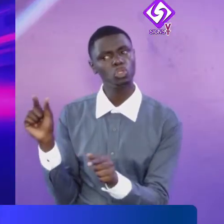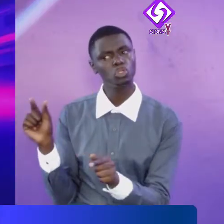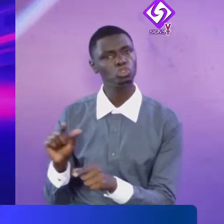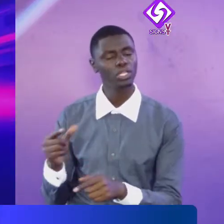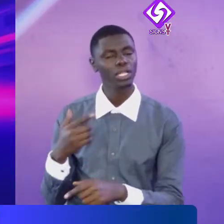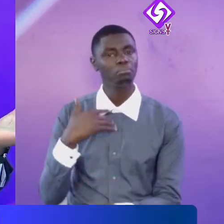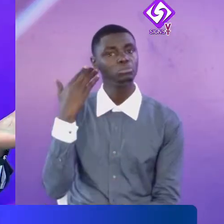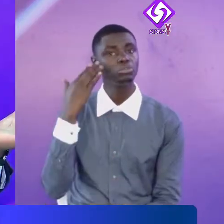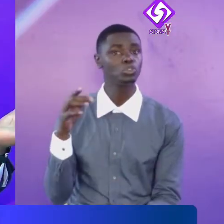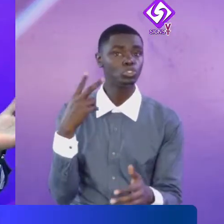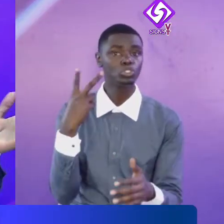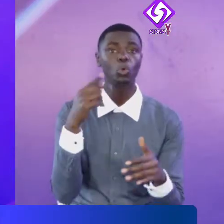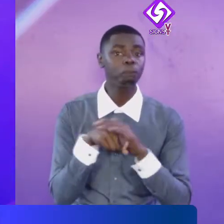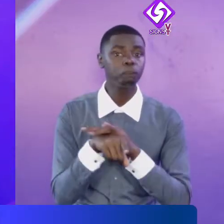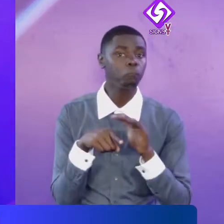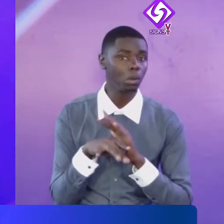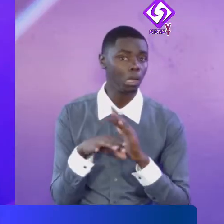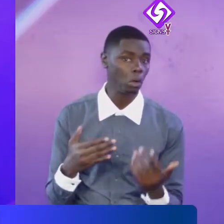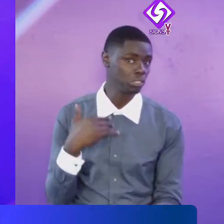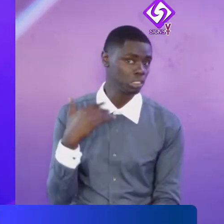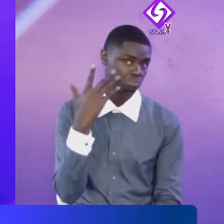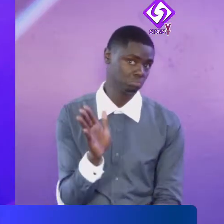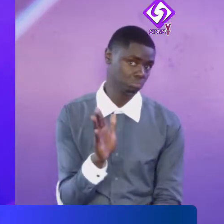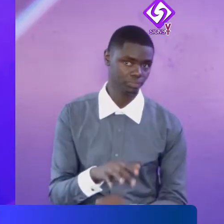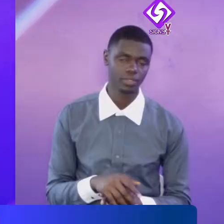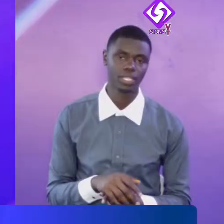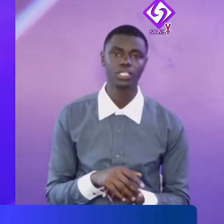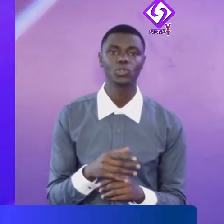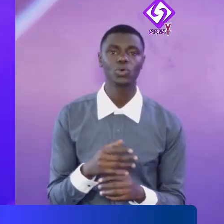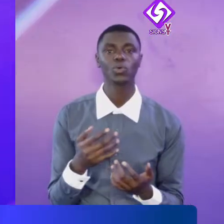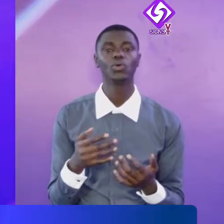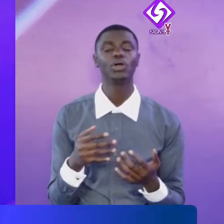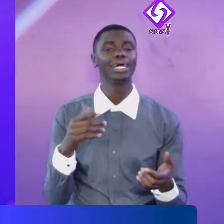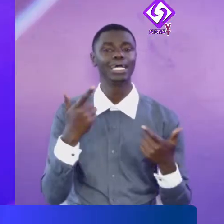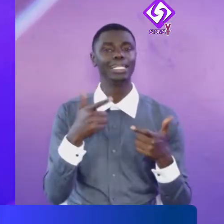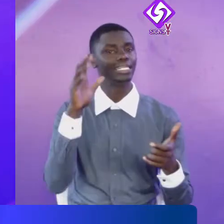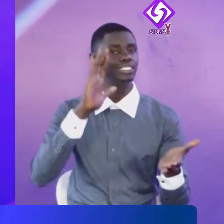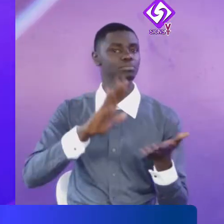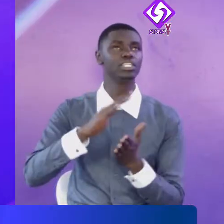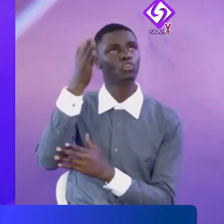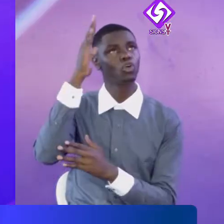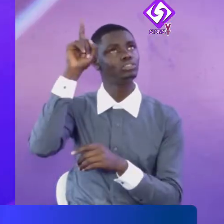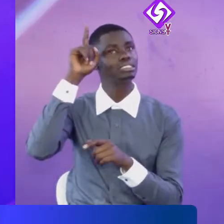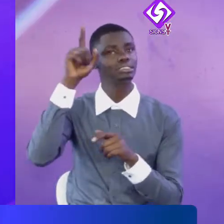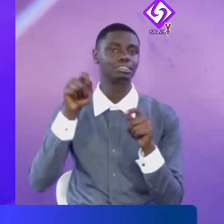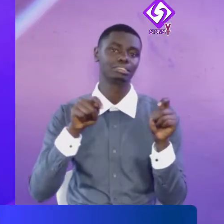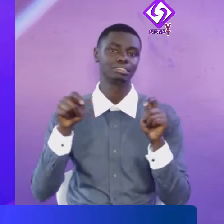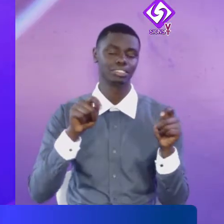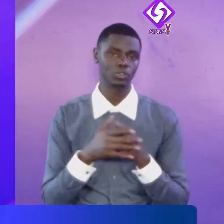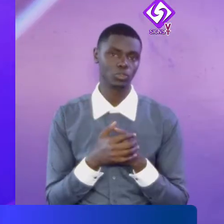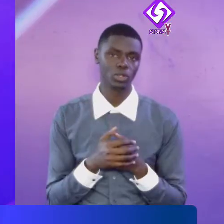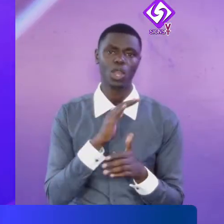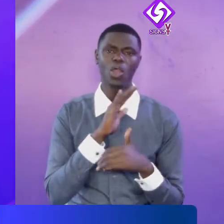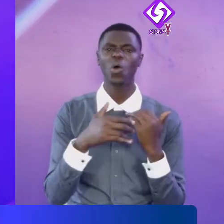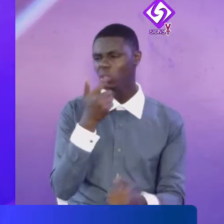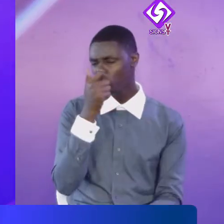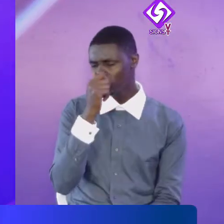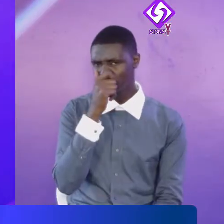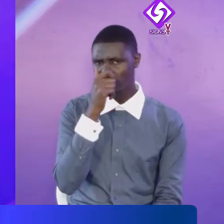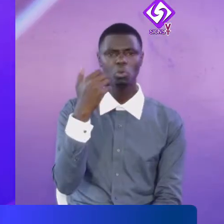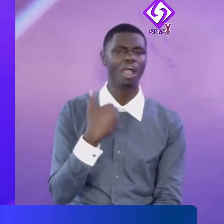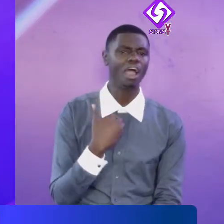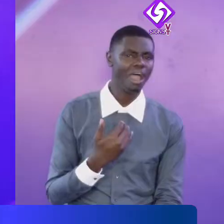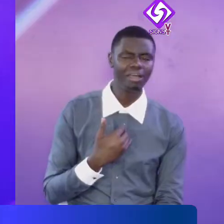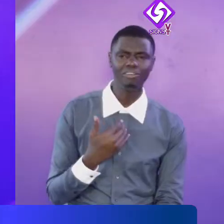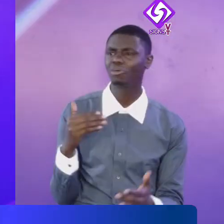goals were scored until now. Yeah. So Alan, let us believe that God is in charge. All the wishes you have for somebody or